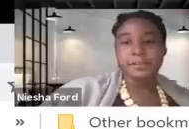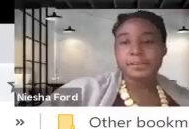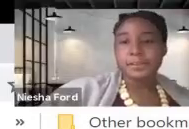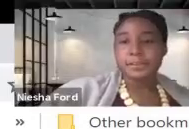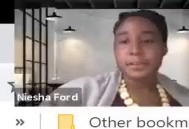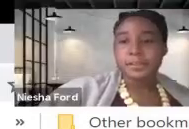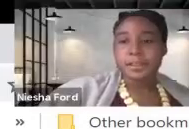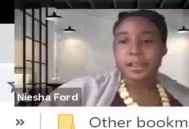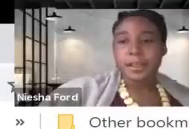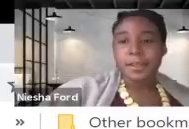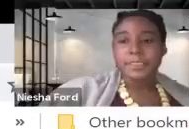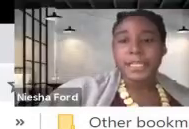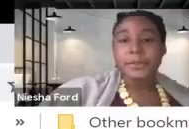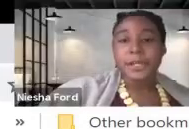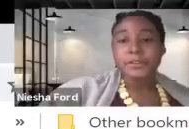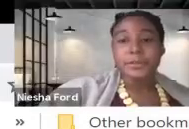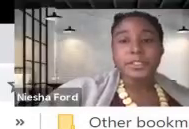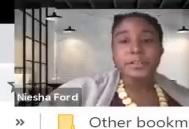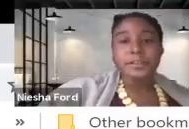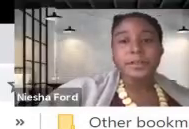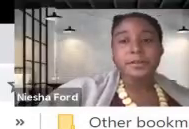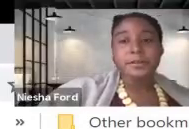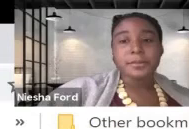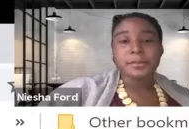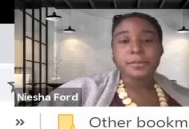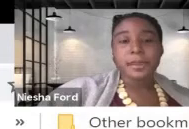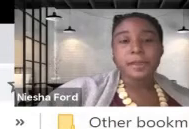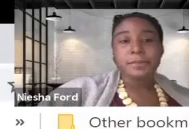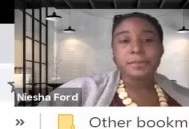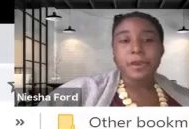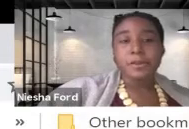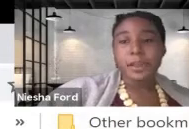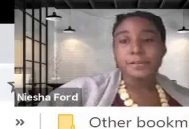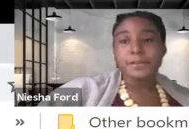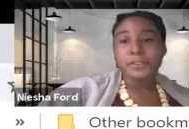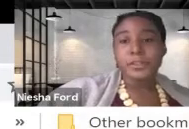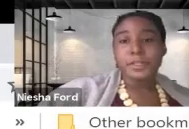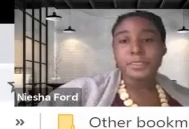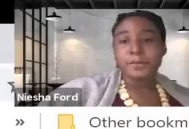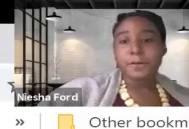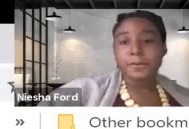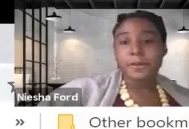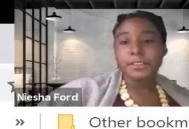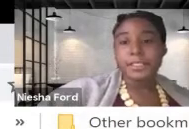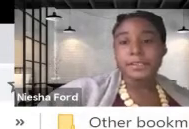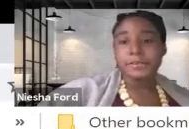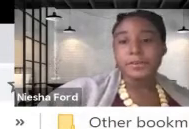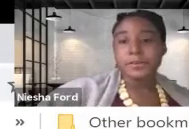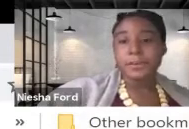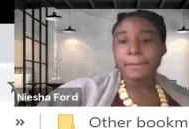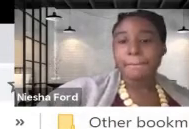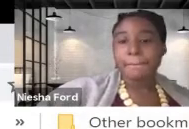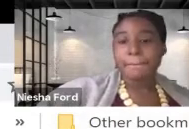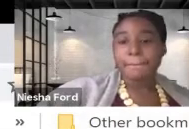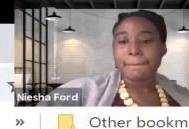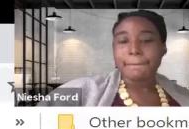Thank you for sharing. Does anyone else want to share their pro and con for personas before we move on